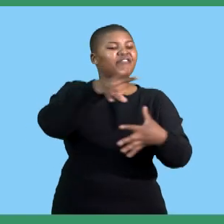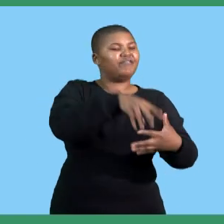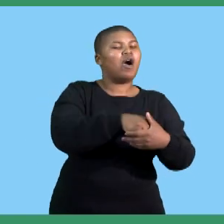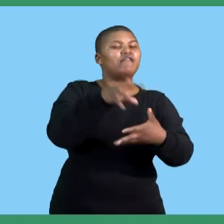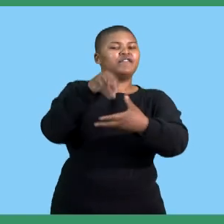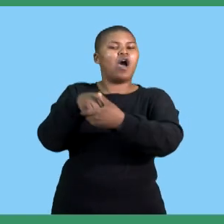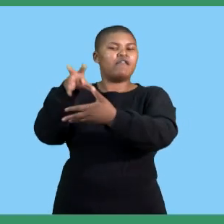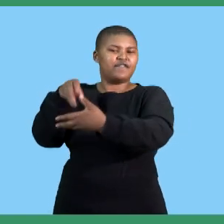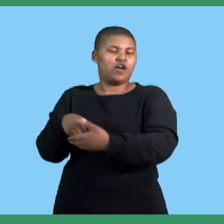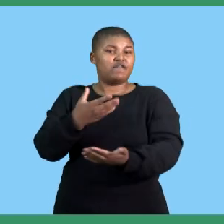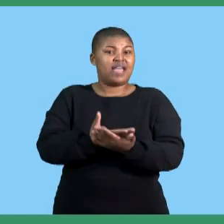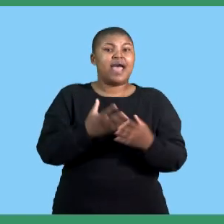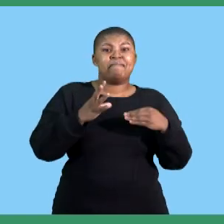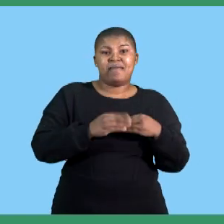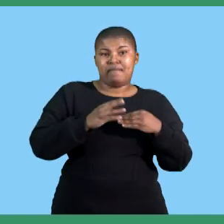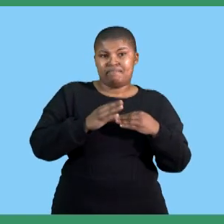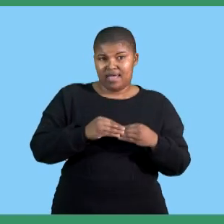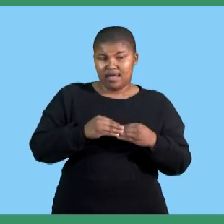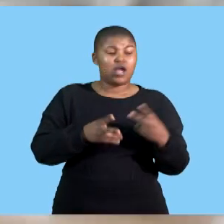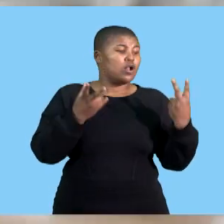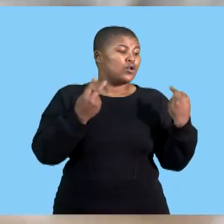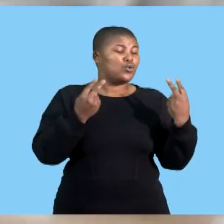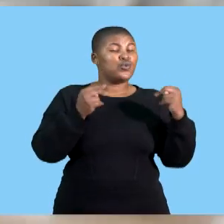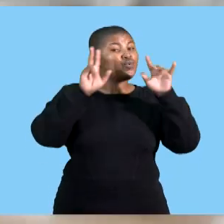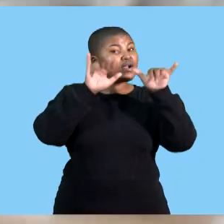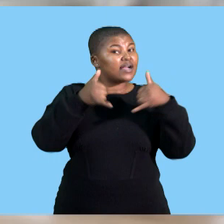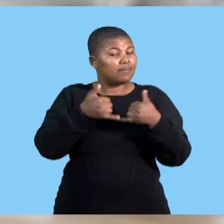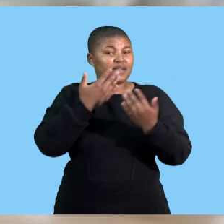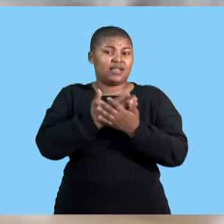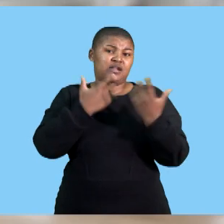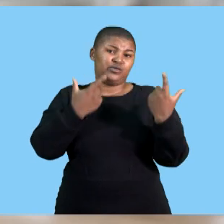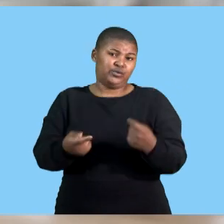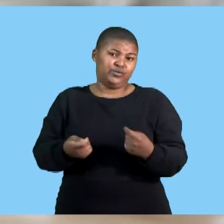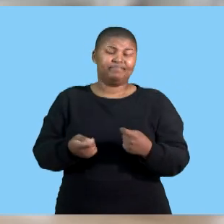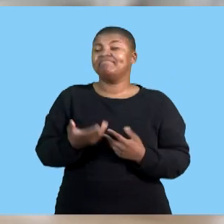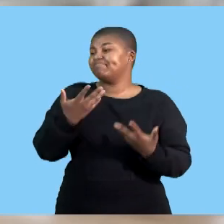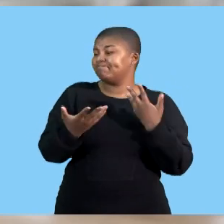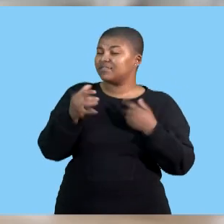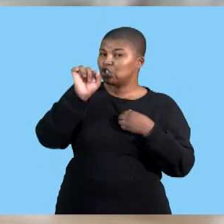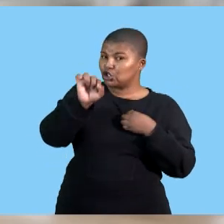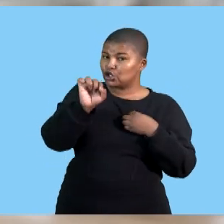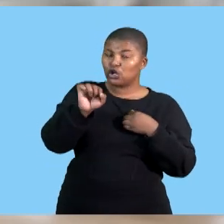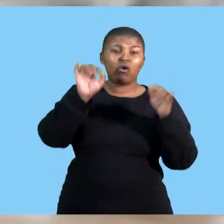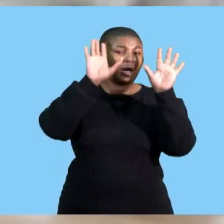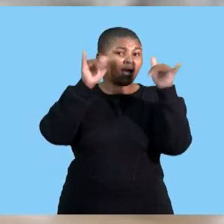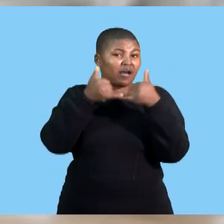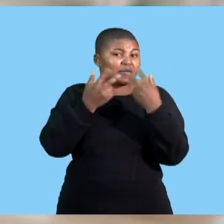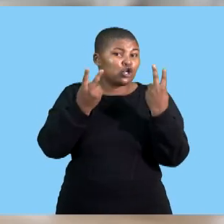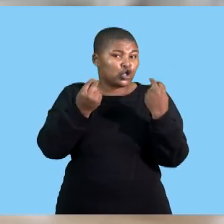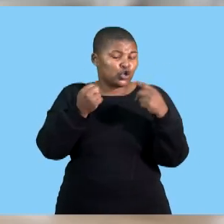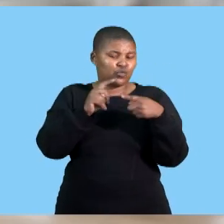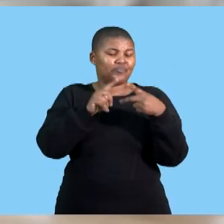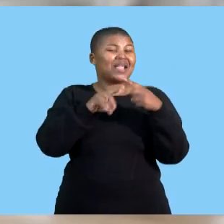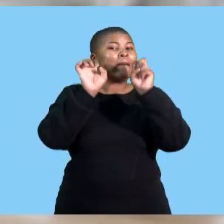obtain capital. So obviously, if your company is new and if it is a public company, obviously, you can offer